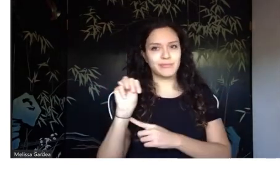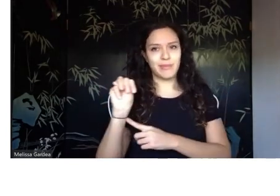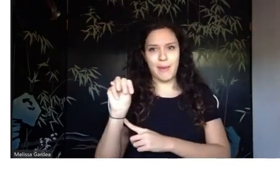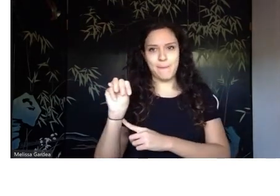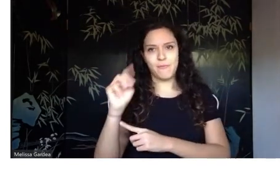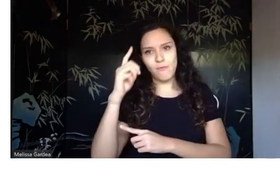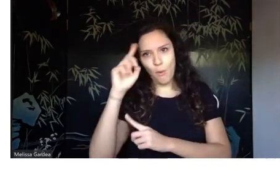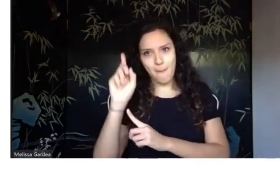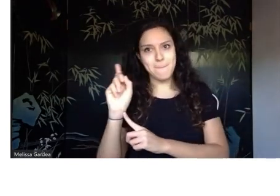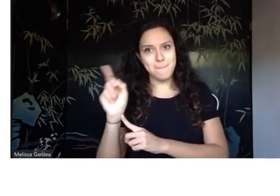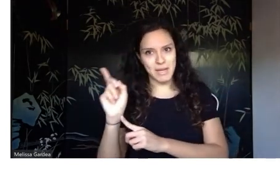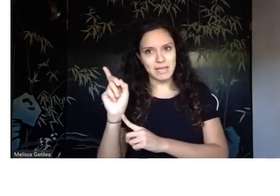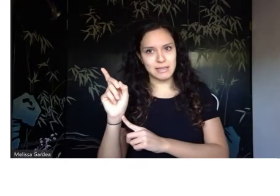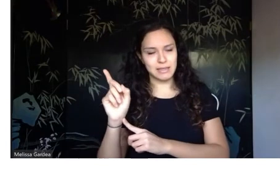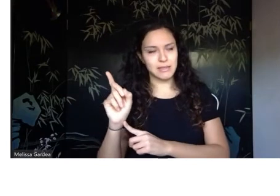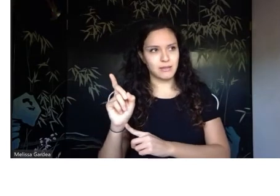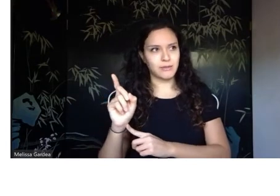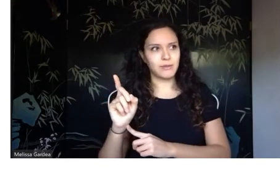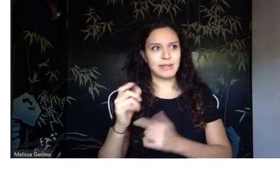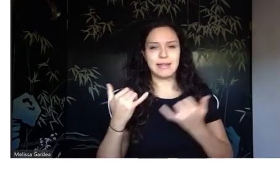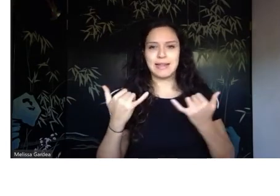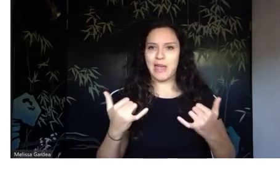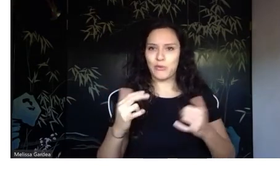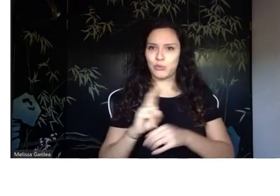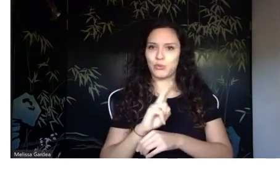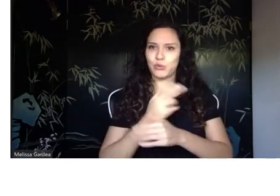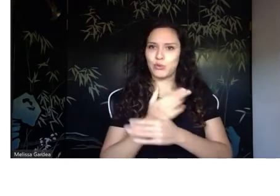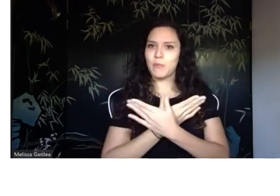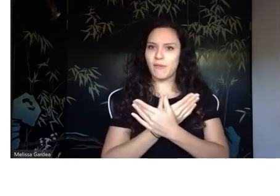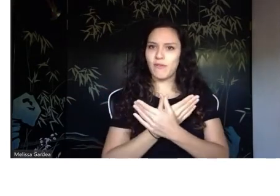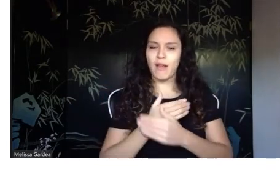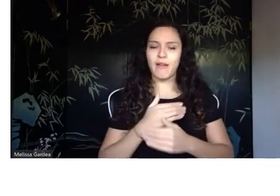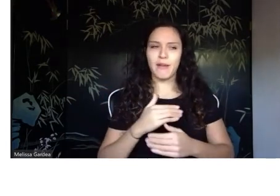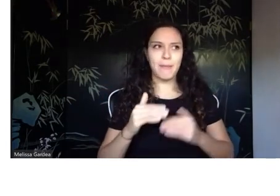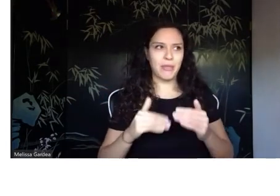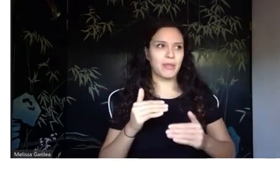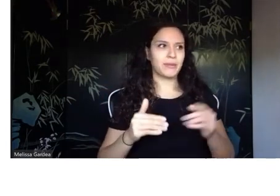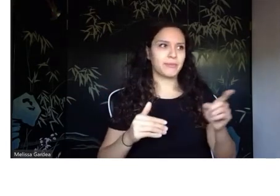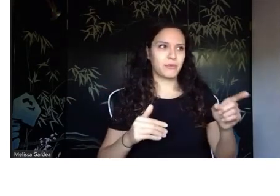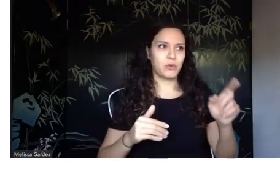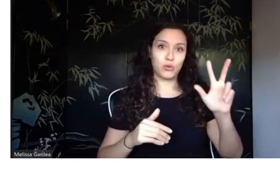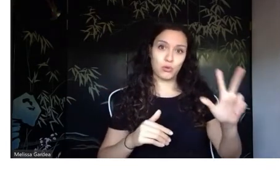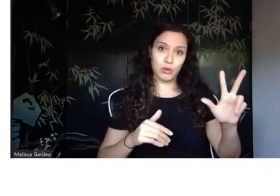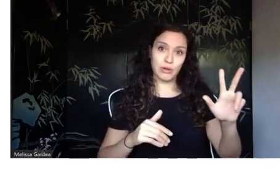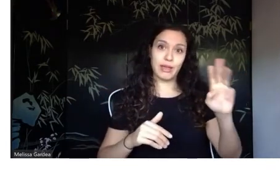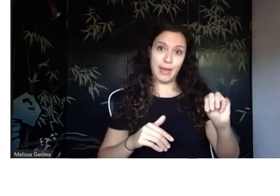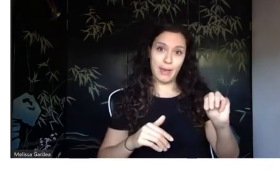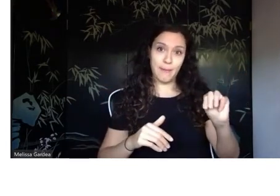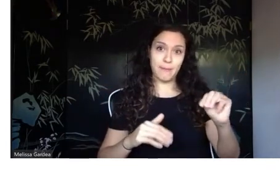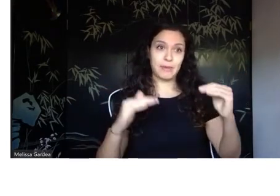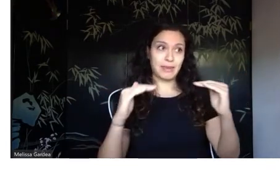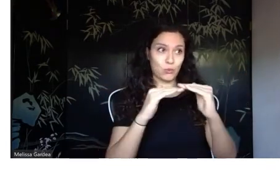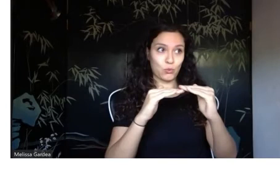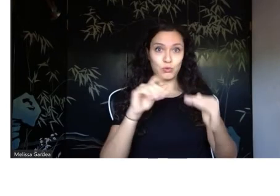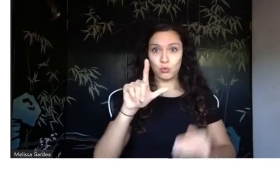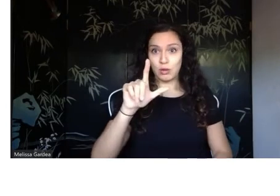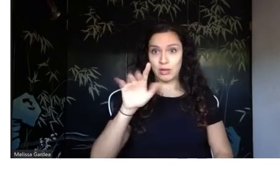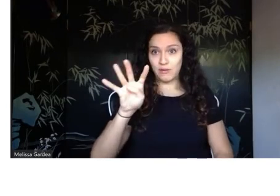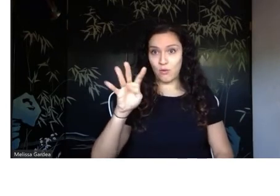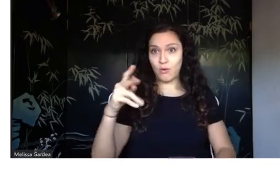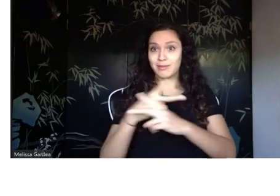Okay, because we're trying to find minutes. That's what m is, minutes. So just do the butterfly method.